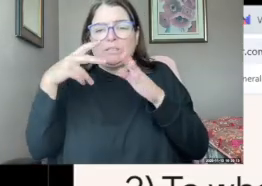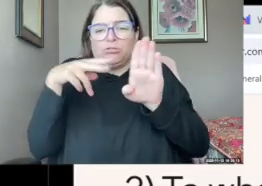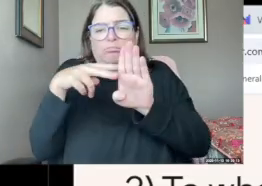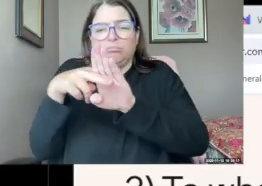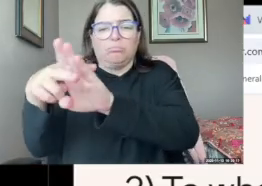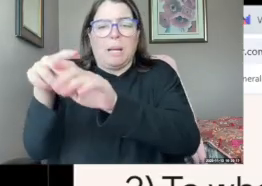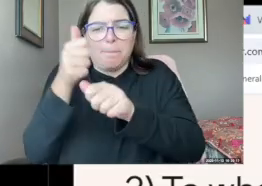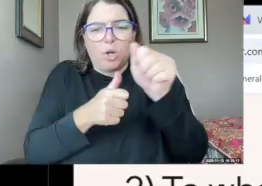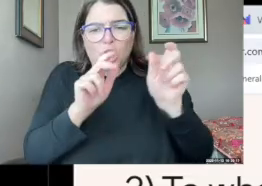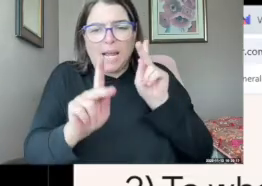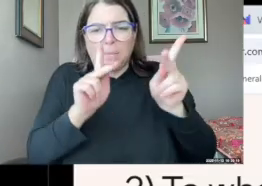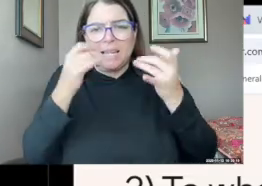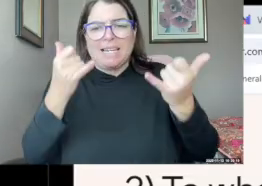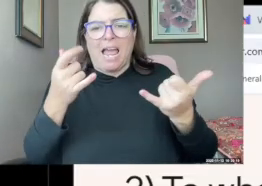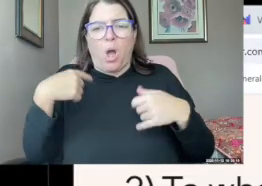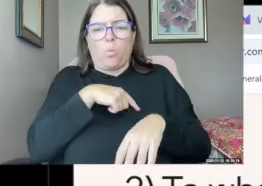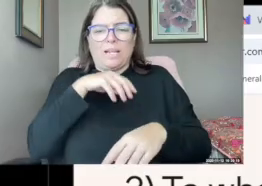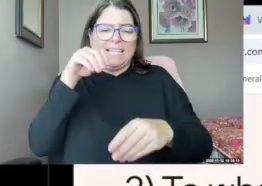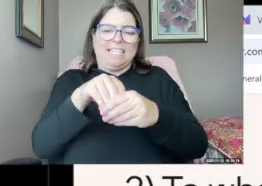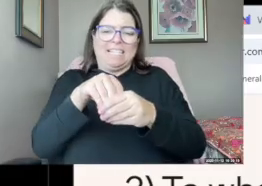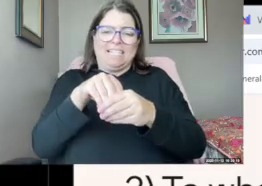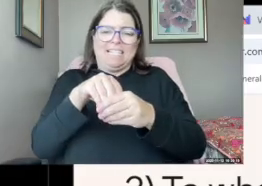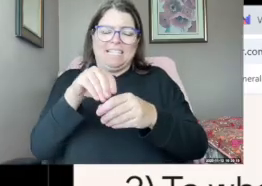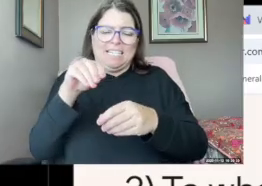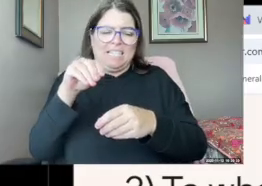a city with the most EV chargers per capita. Now we